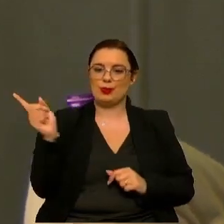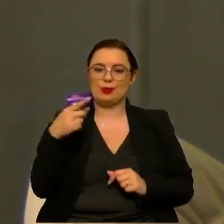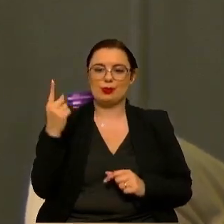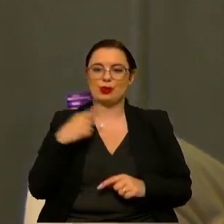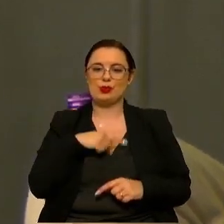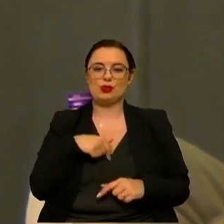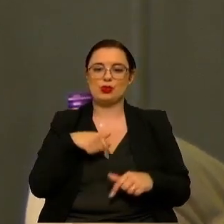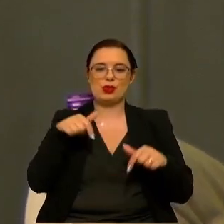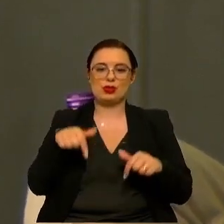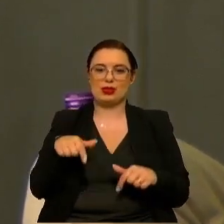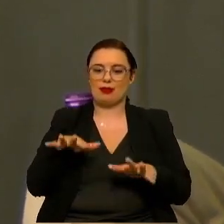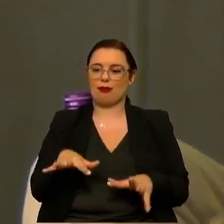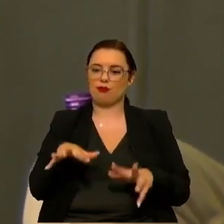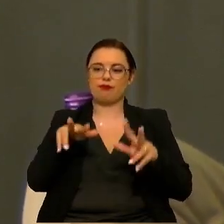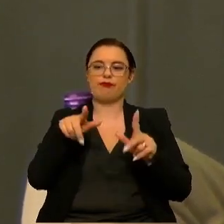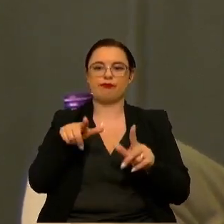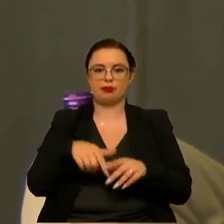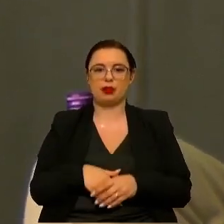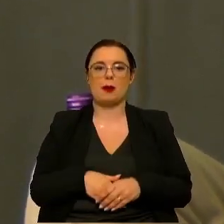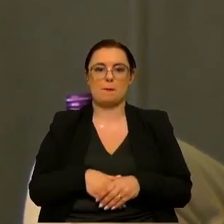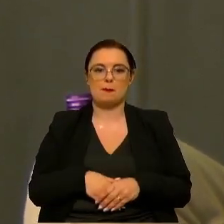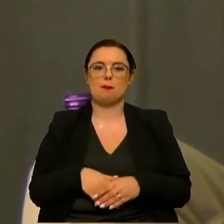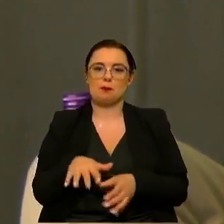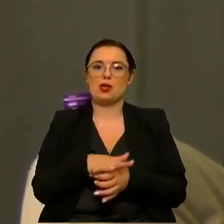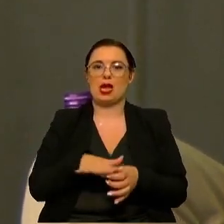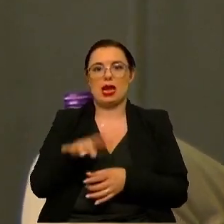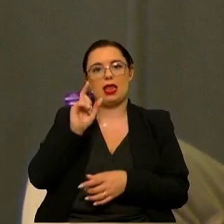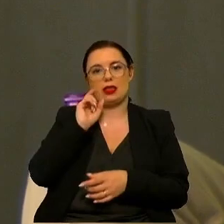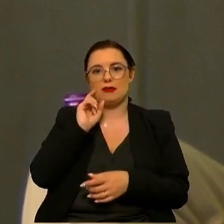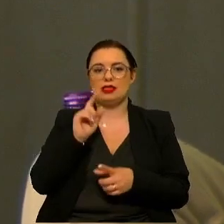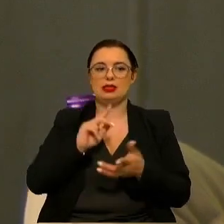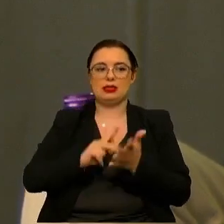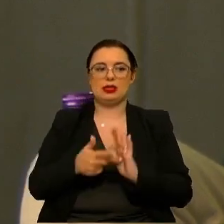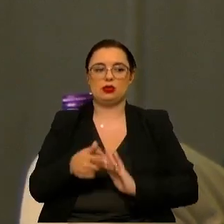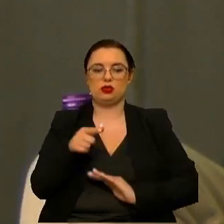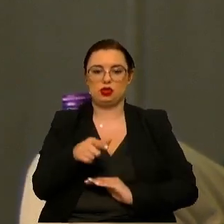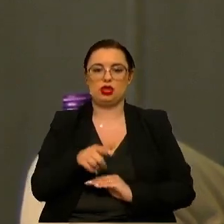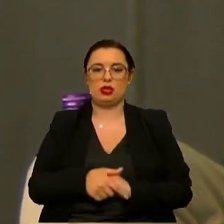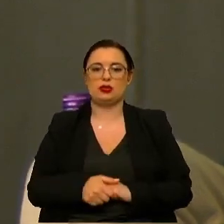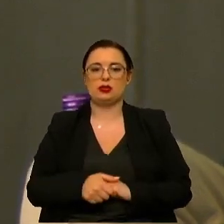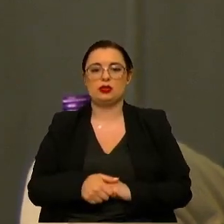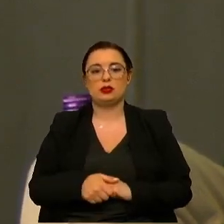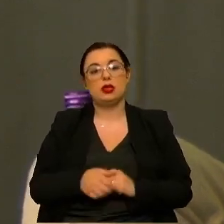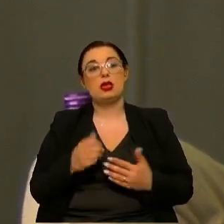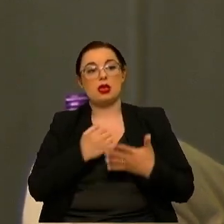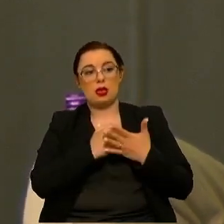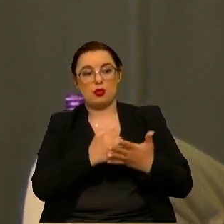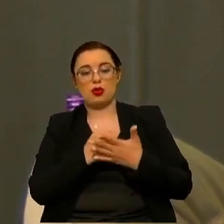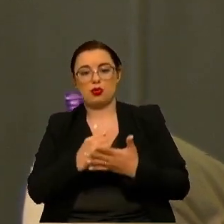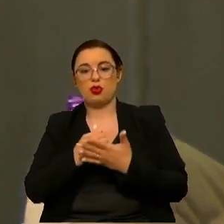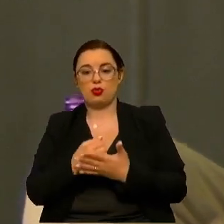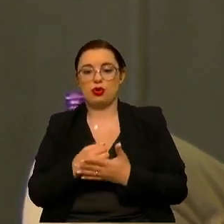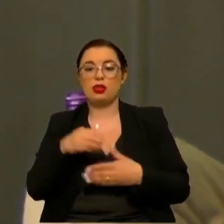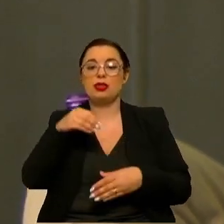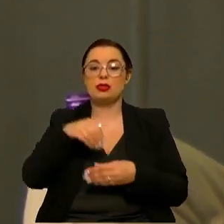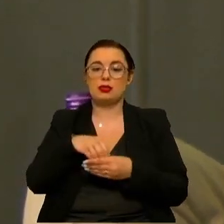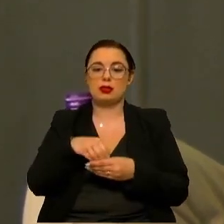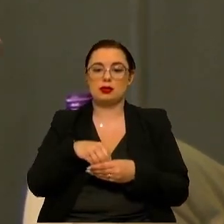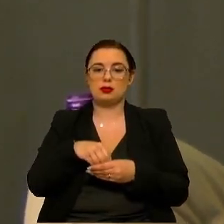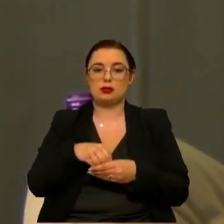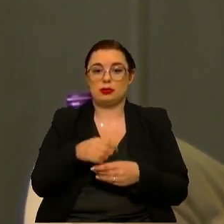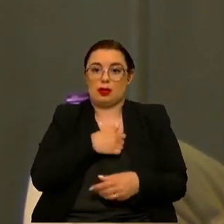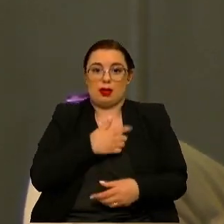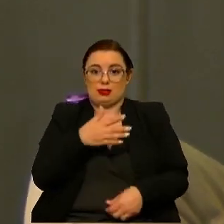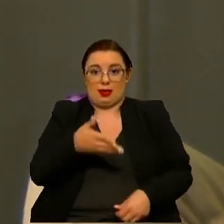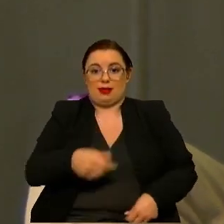a surprise for everybody to see how we are developing in defense with these technologies and with the support